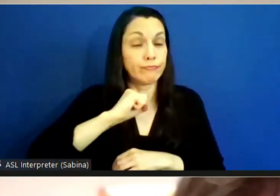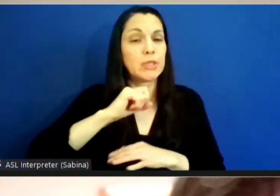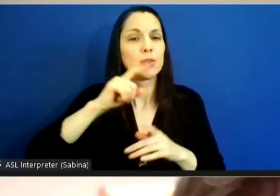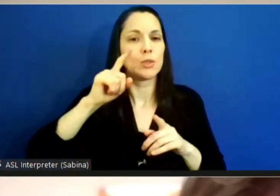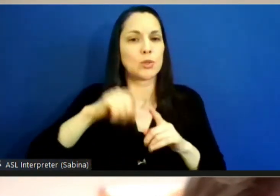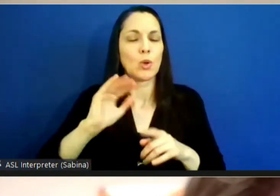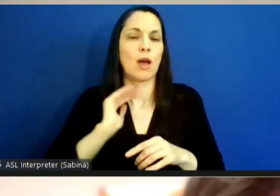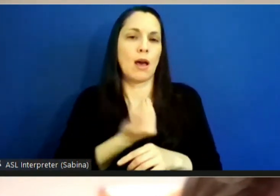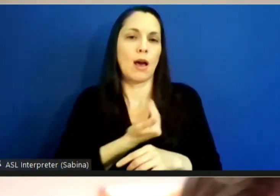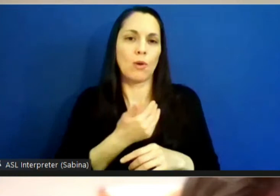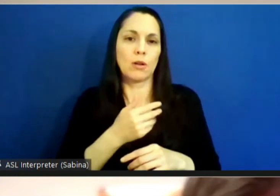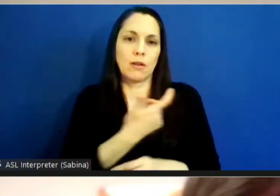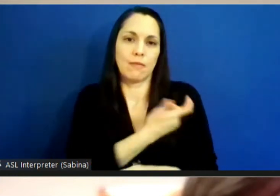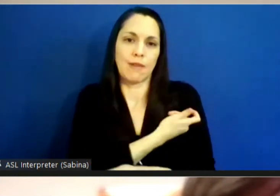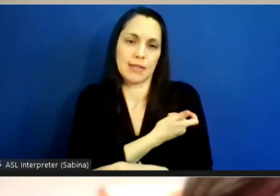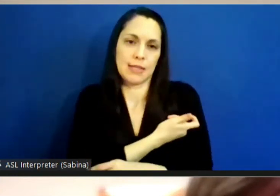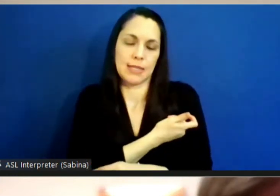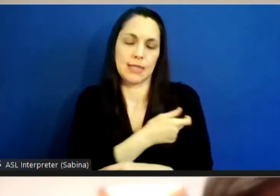it shares